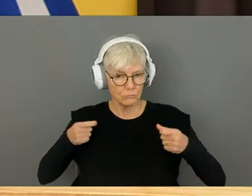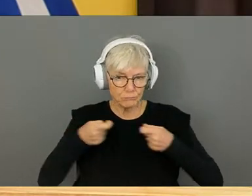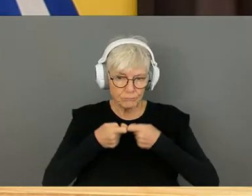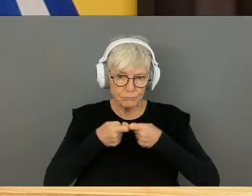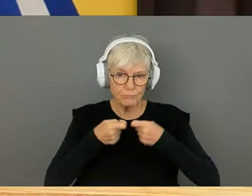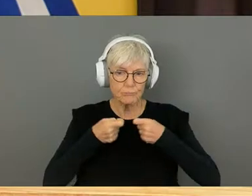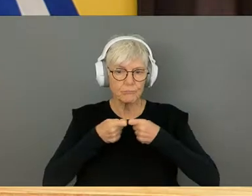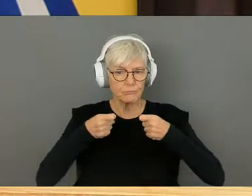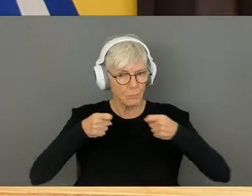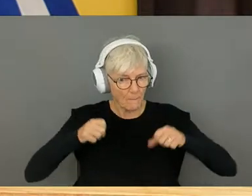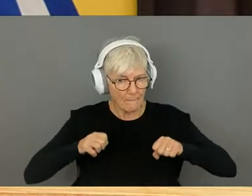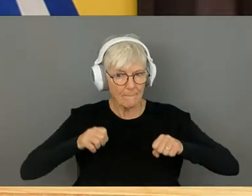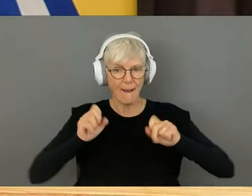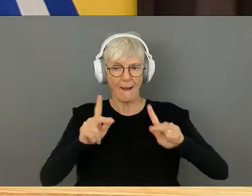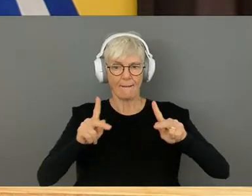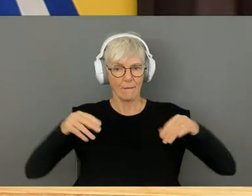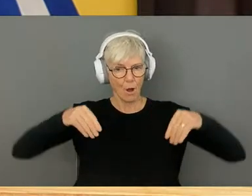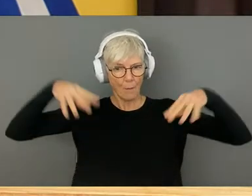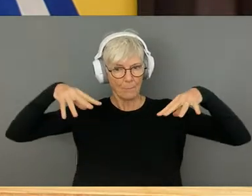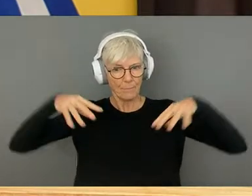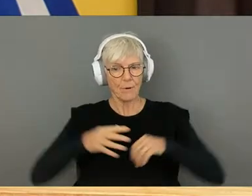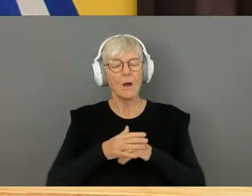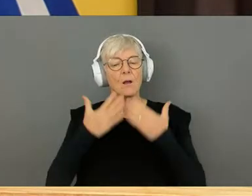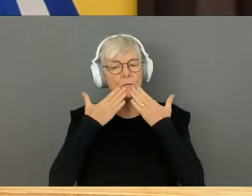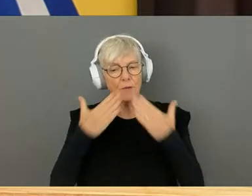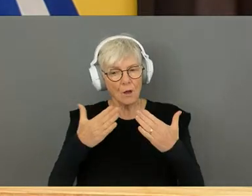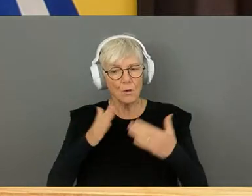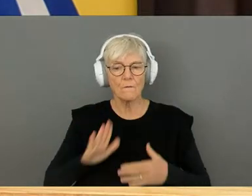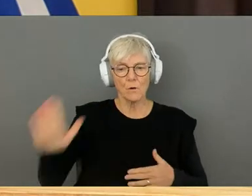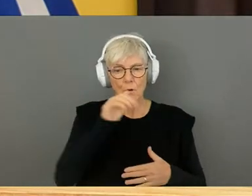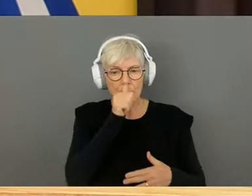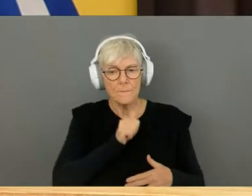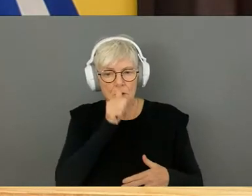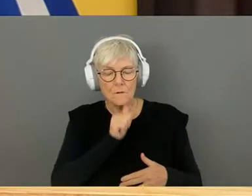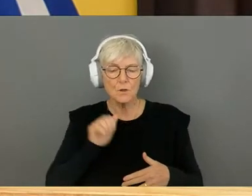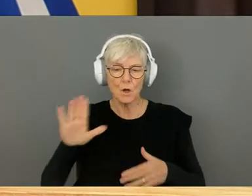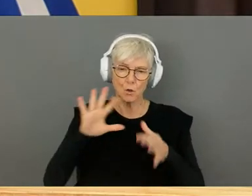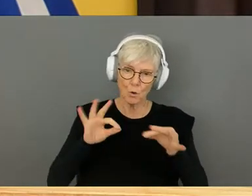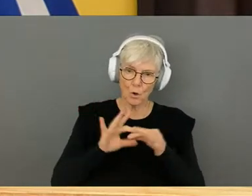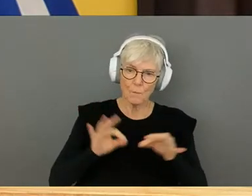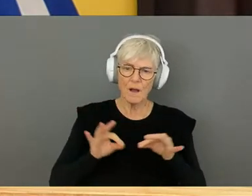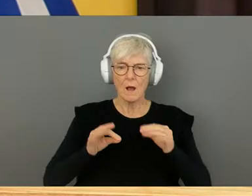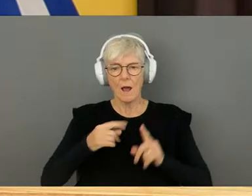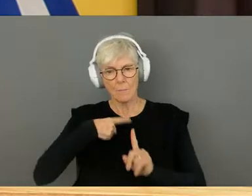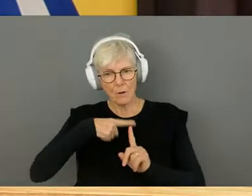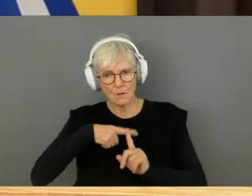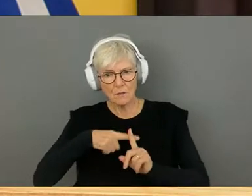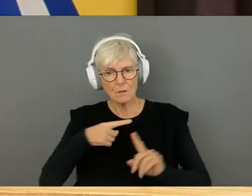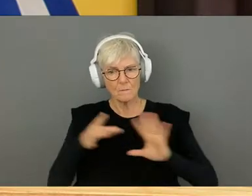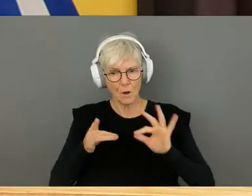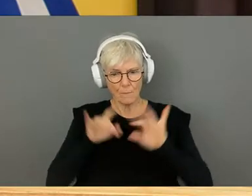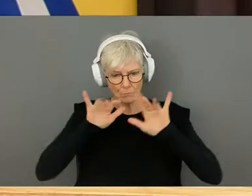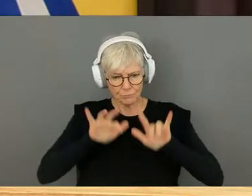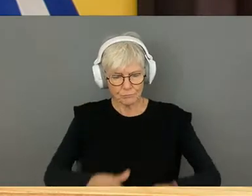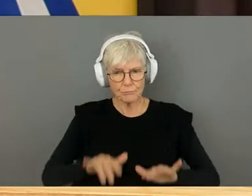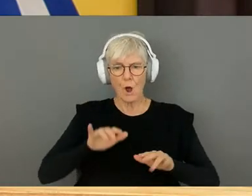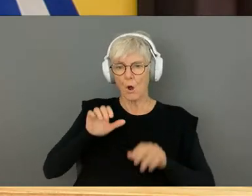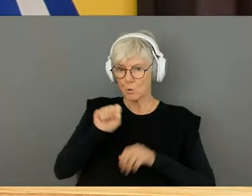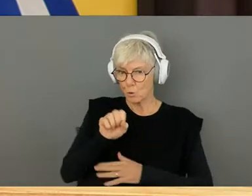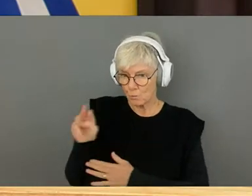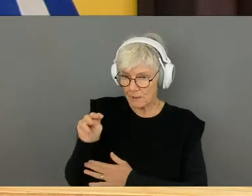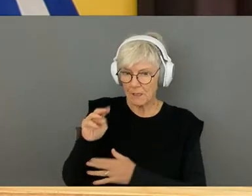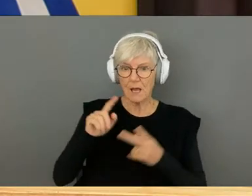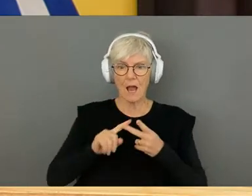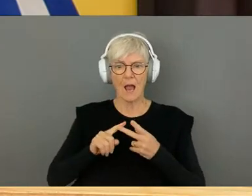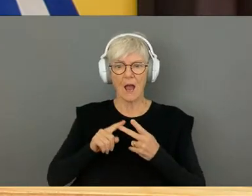and understanding, and also for your kind gestures and words on social media and to our crews. I have to say, it definitely goes a